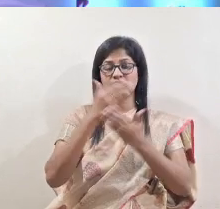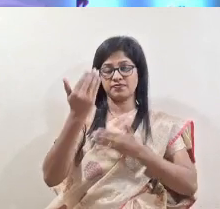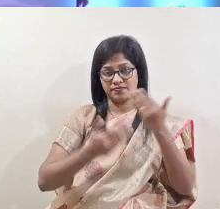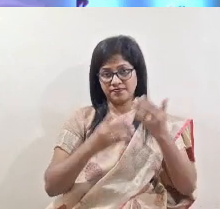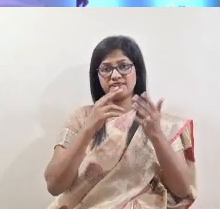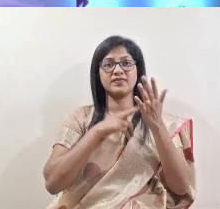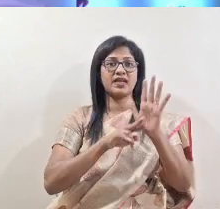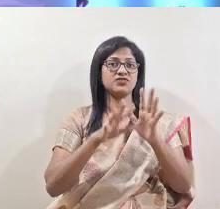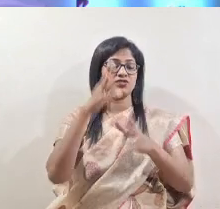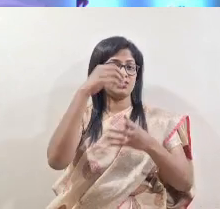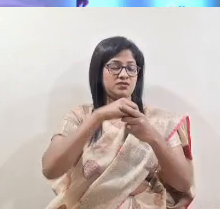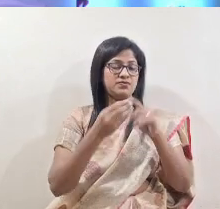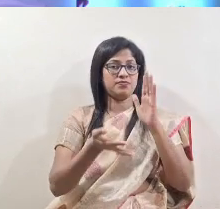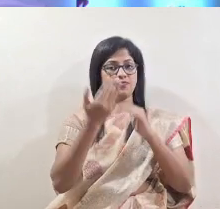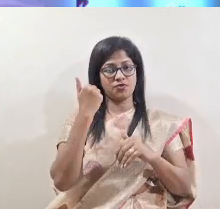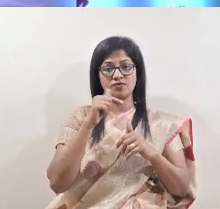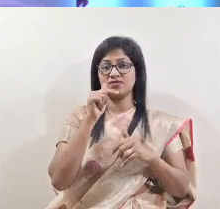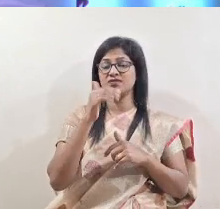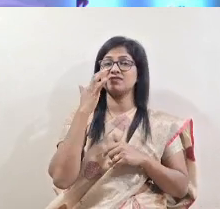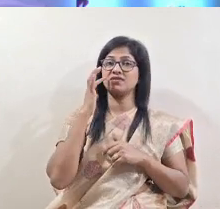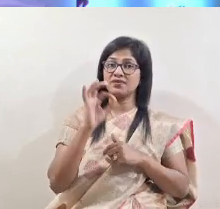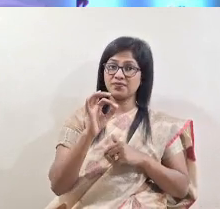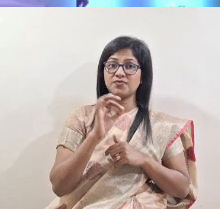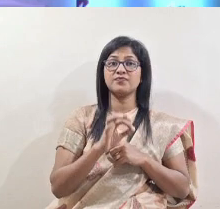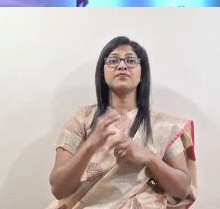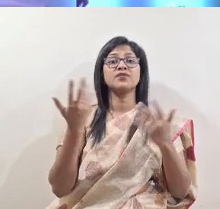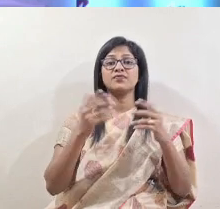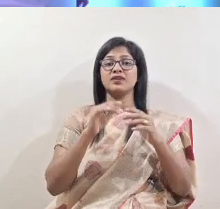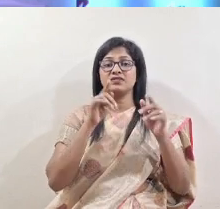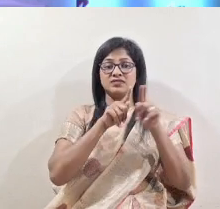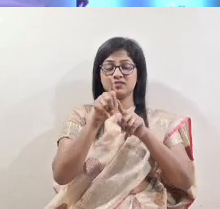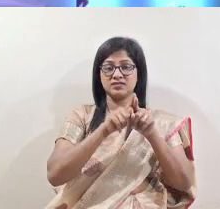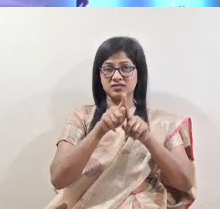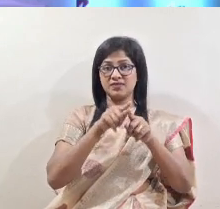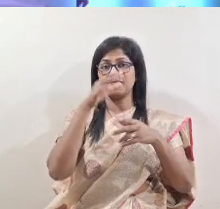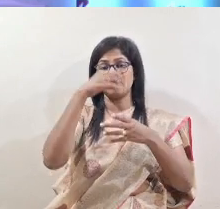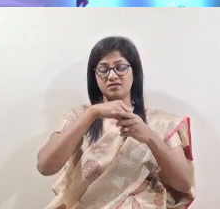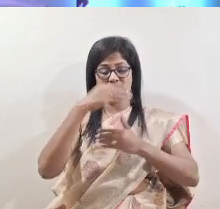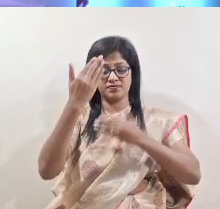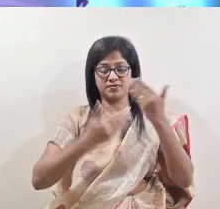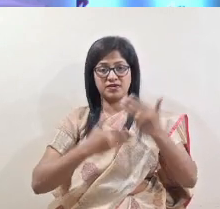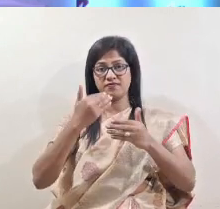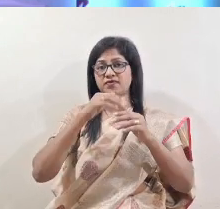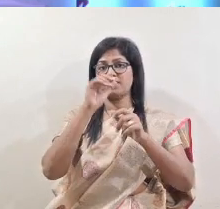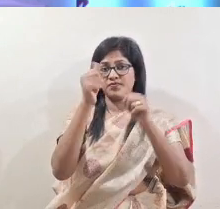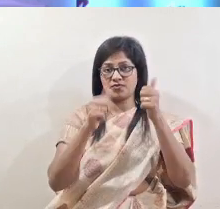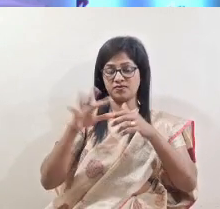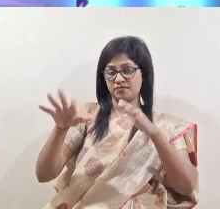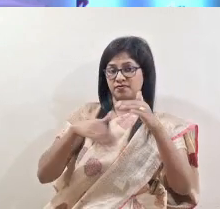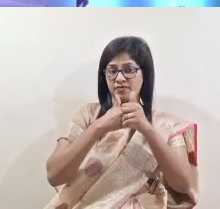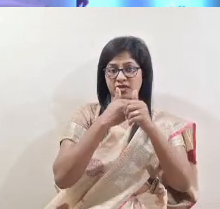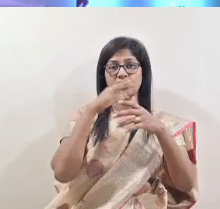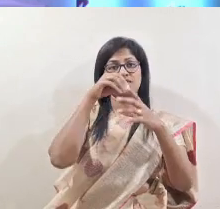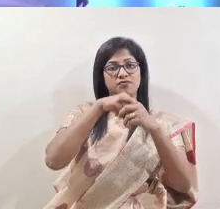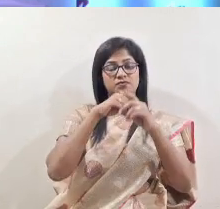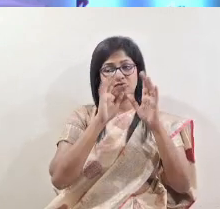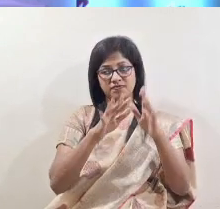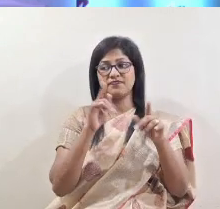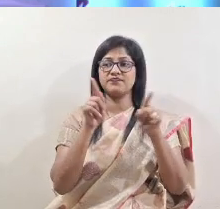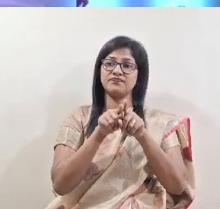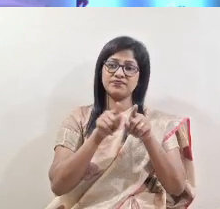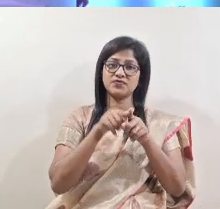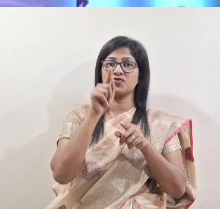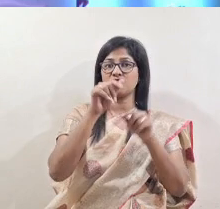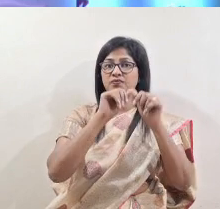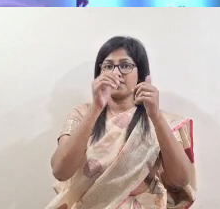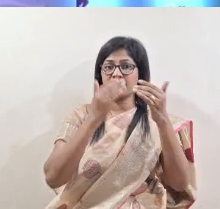more naturalistic behavior of people. It's important because the simulation models have a behavioral model in the background, and as long as